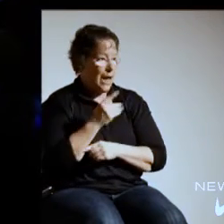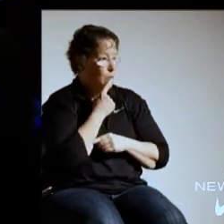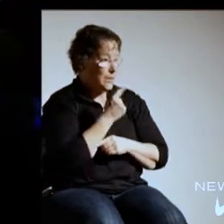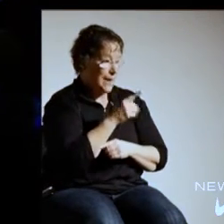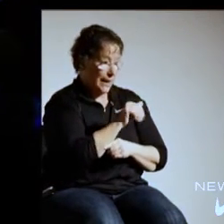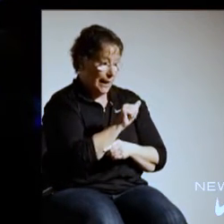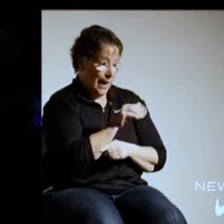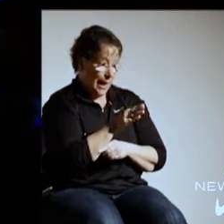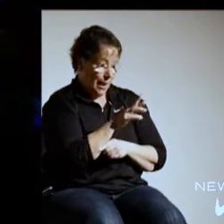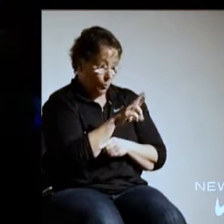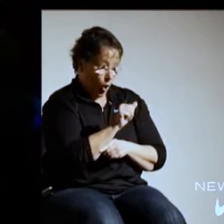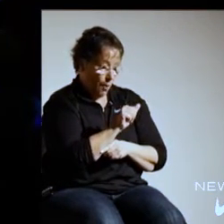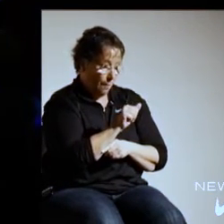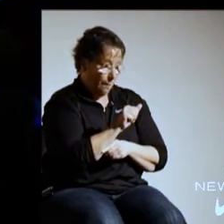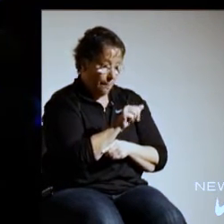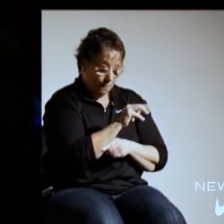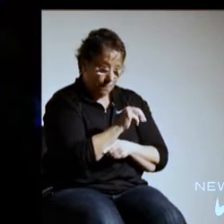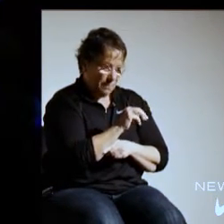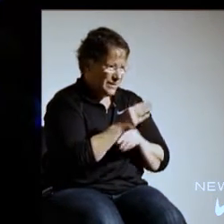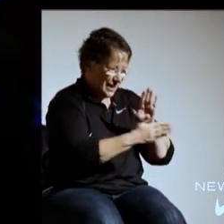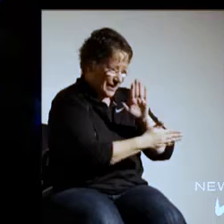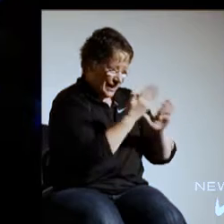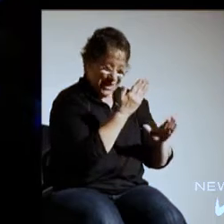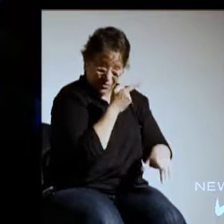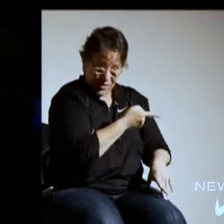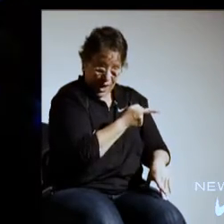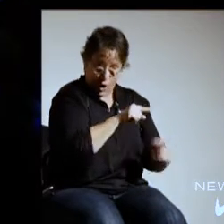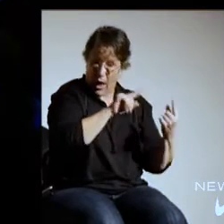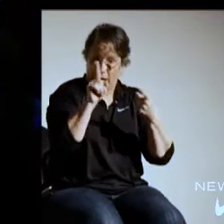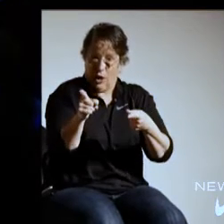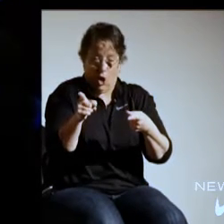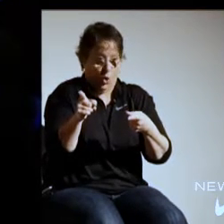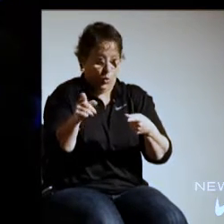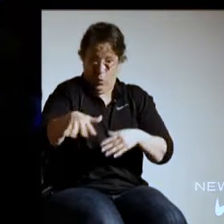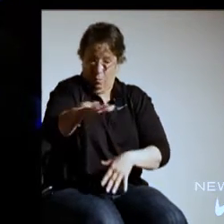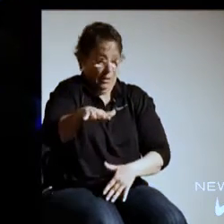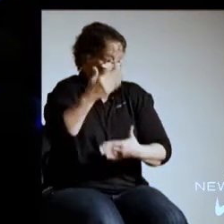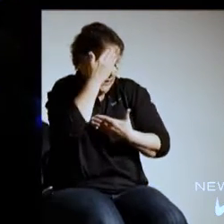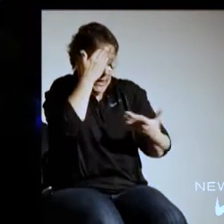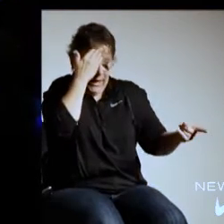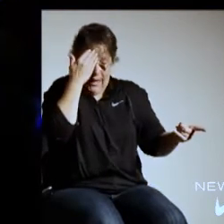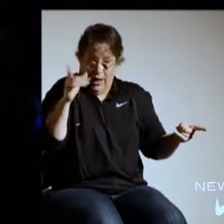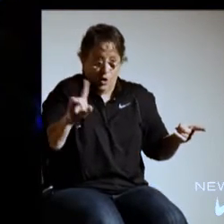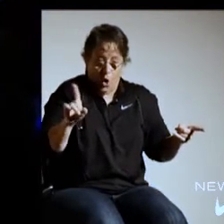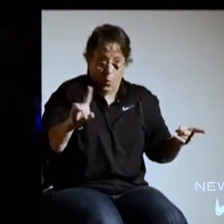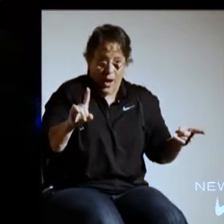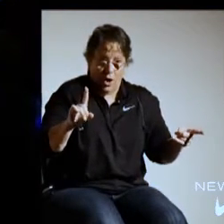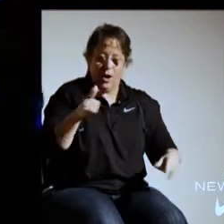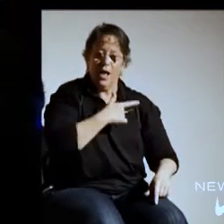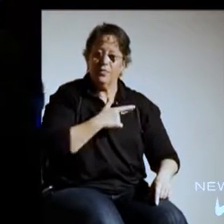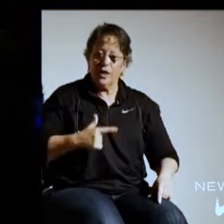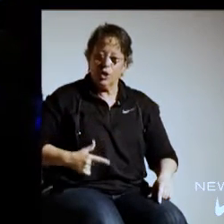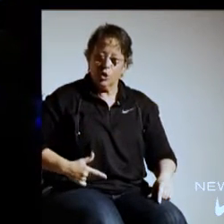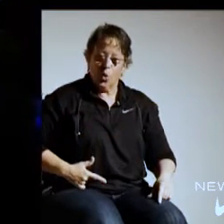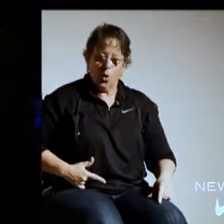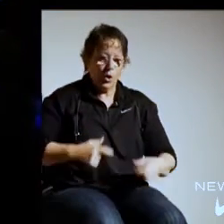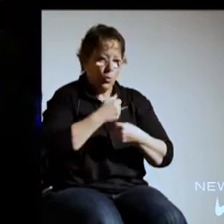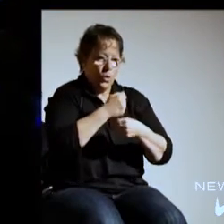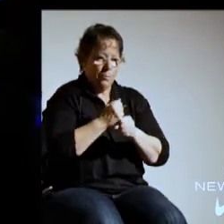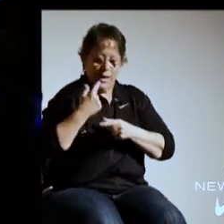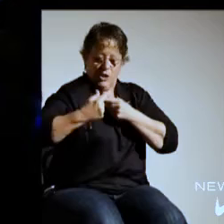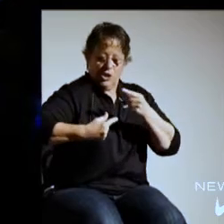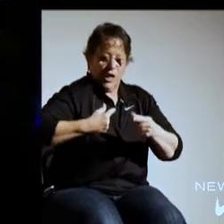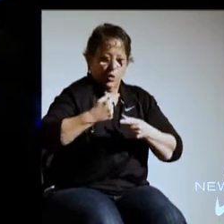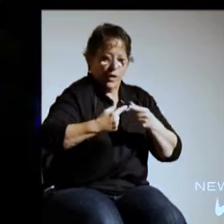go from someplace altogether new. And the Lord was going to establish a line of people who He would develop a special